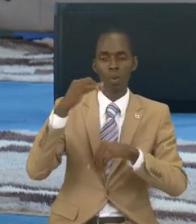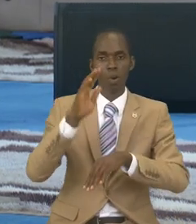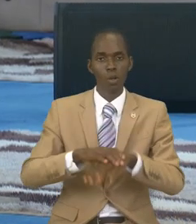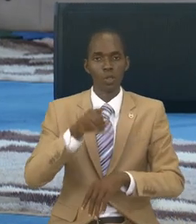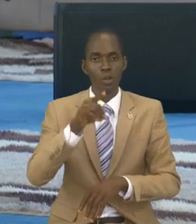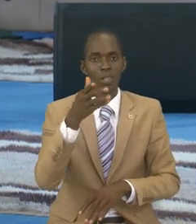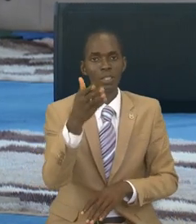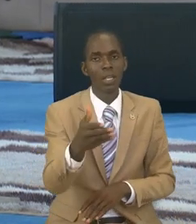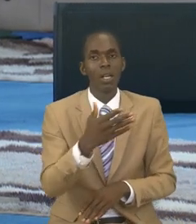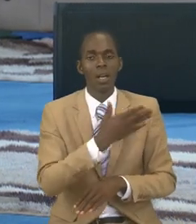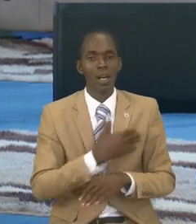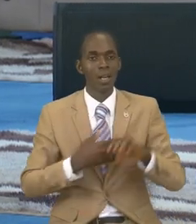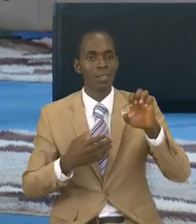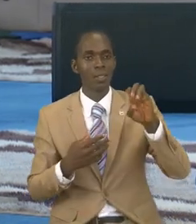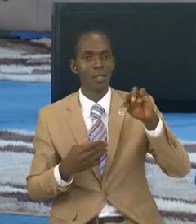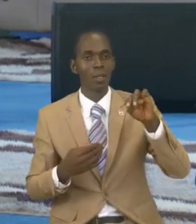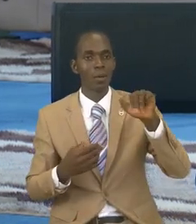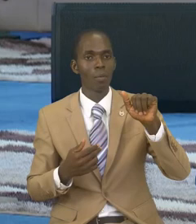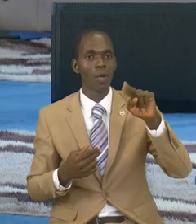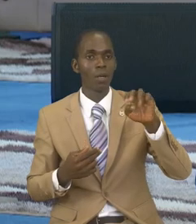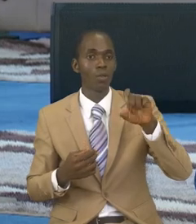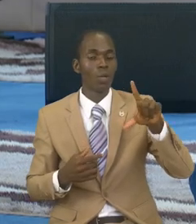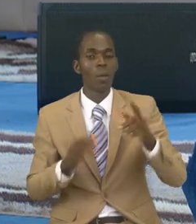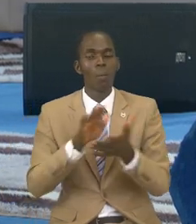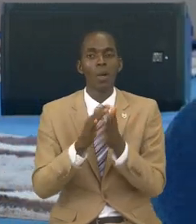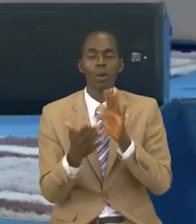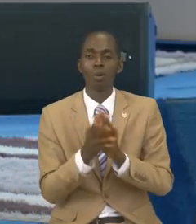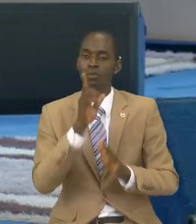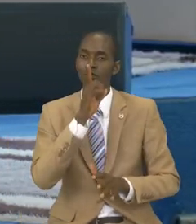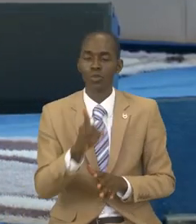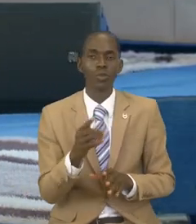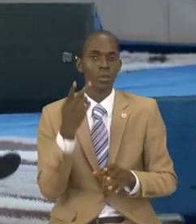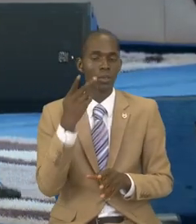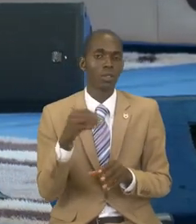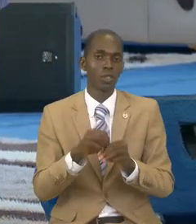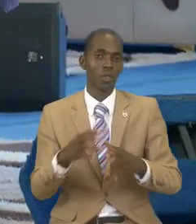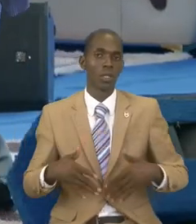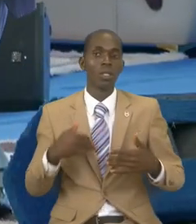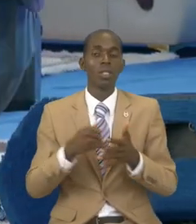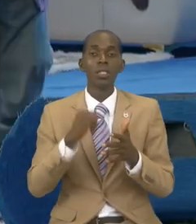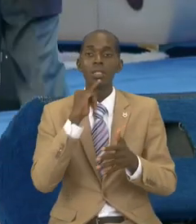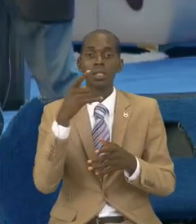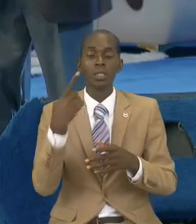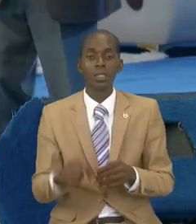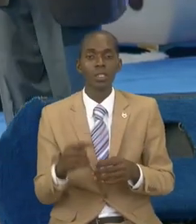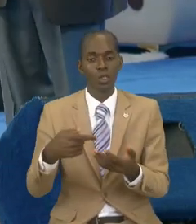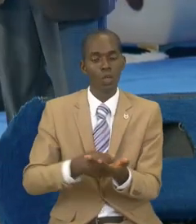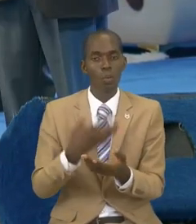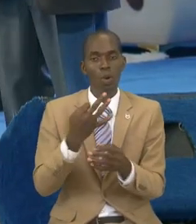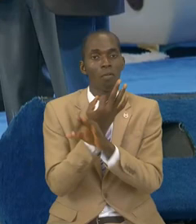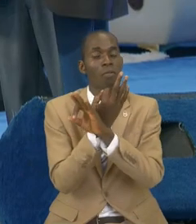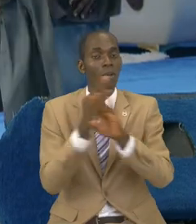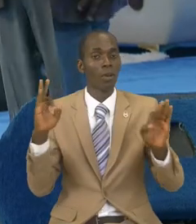and Emmanuel becomes a reality. It's the gospel of emancipation that delivers you